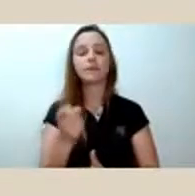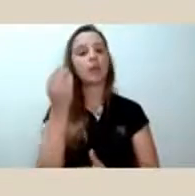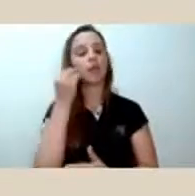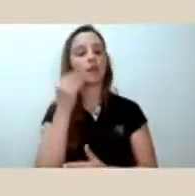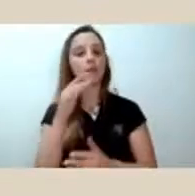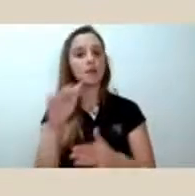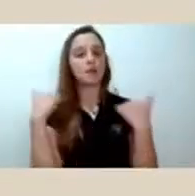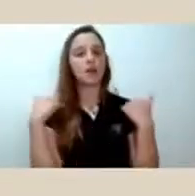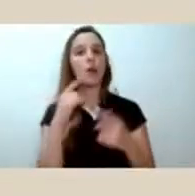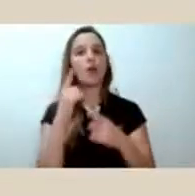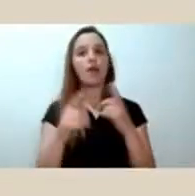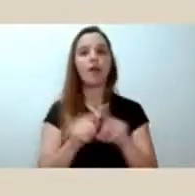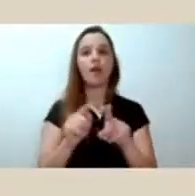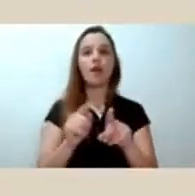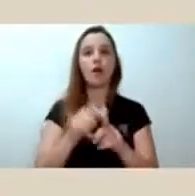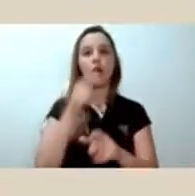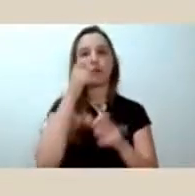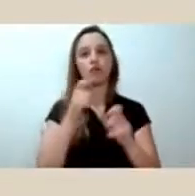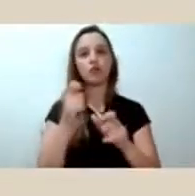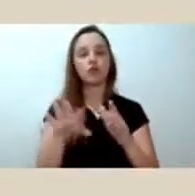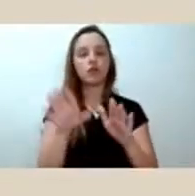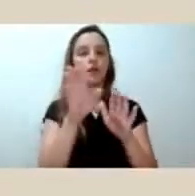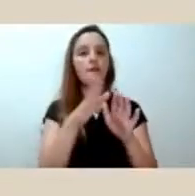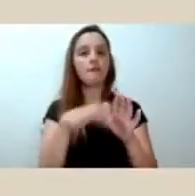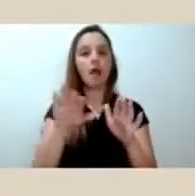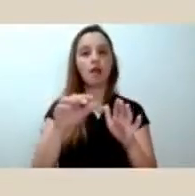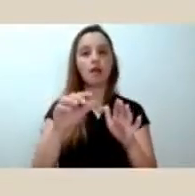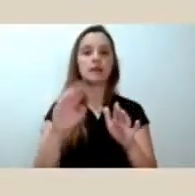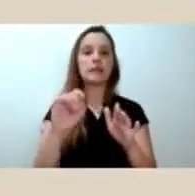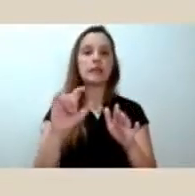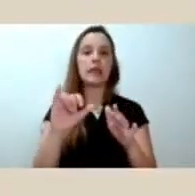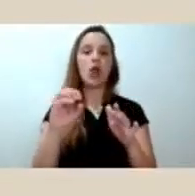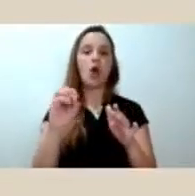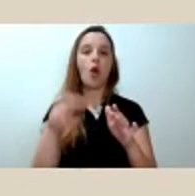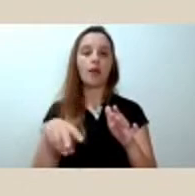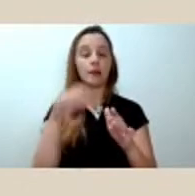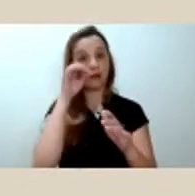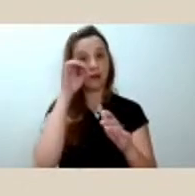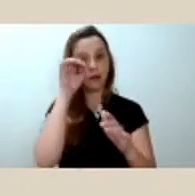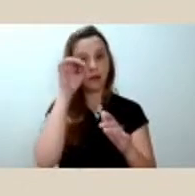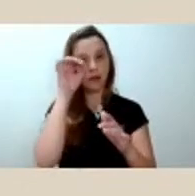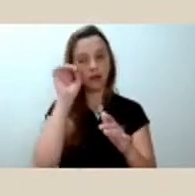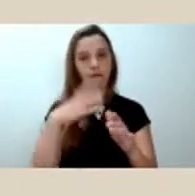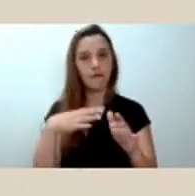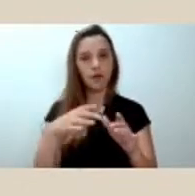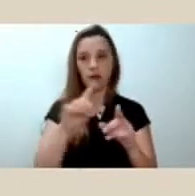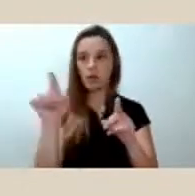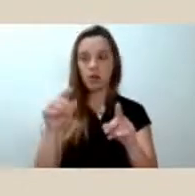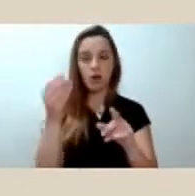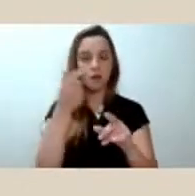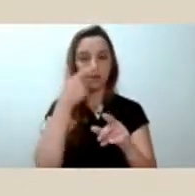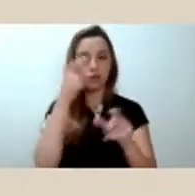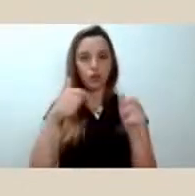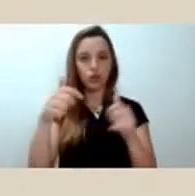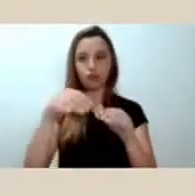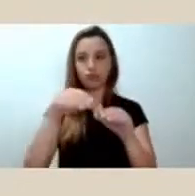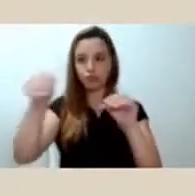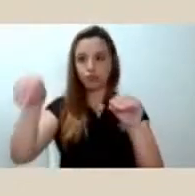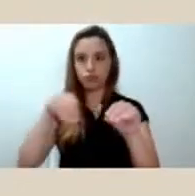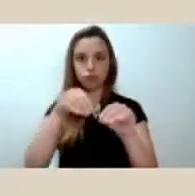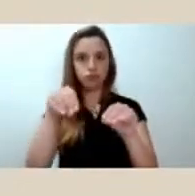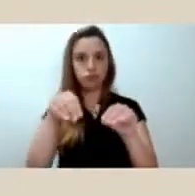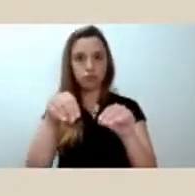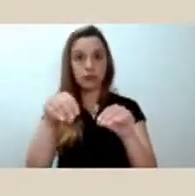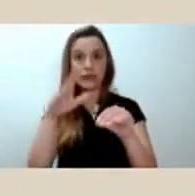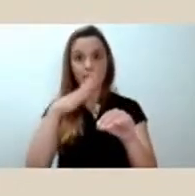demographics of people at Silicon Valley. So then if they want to select a CEO, they always get white male.